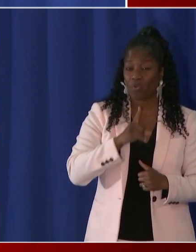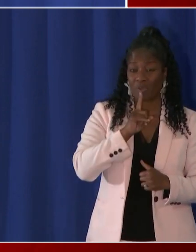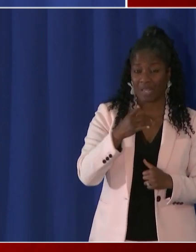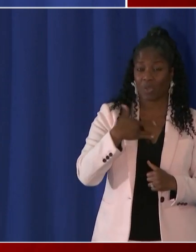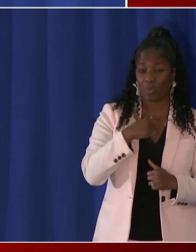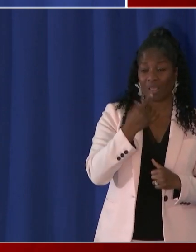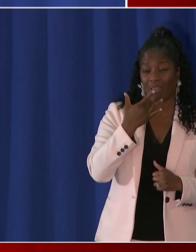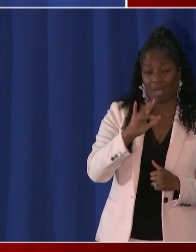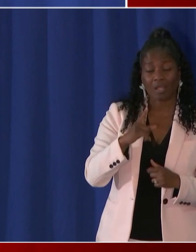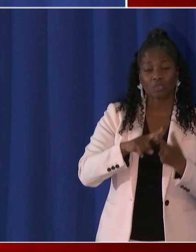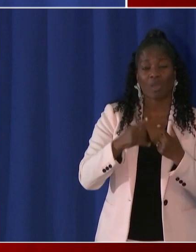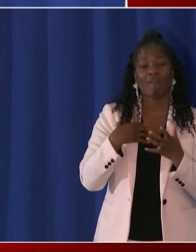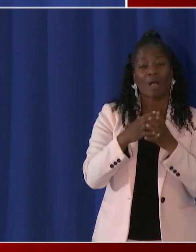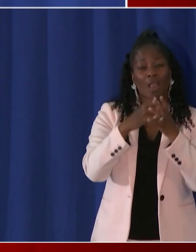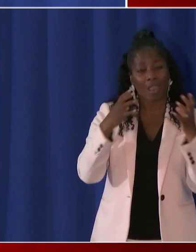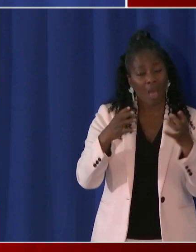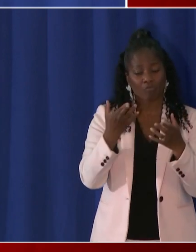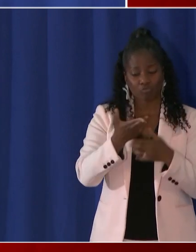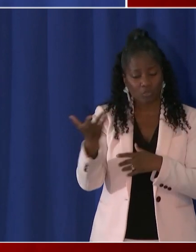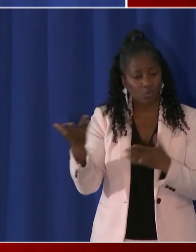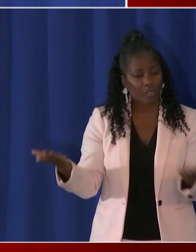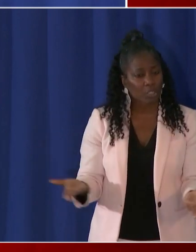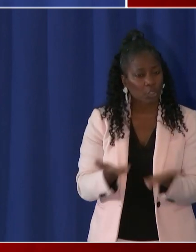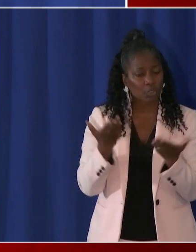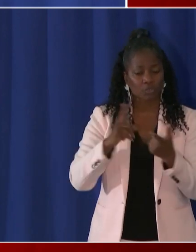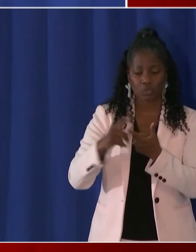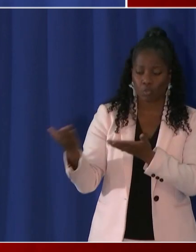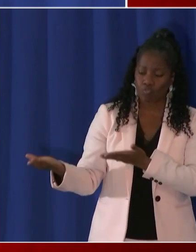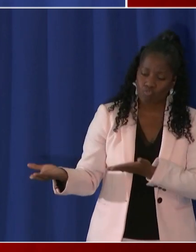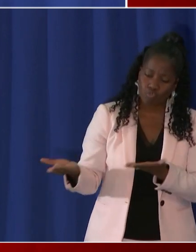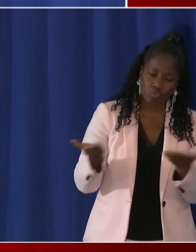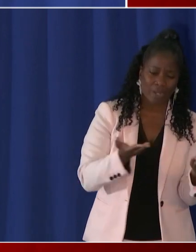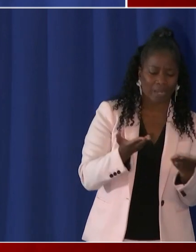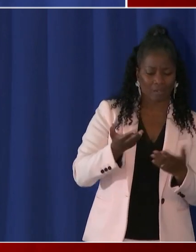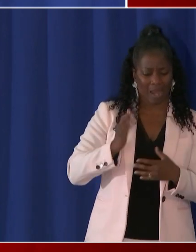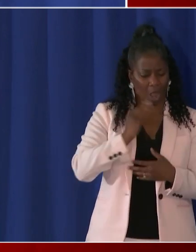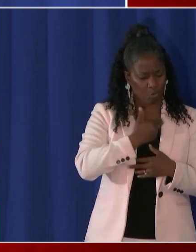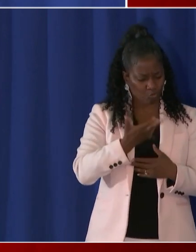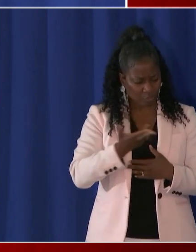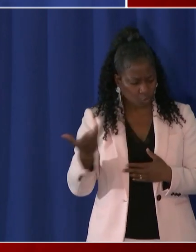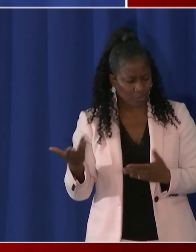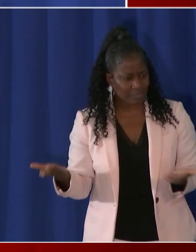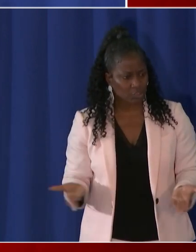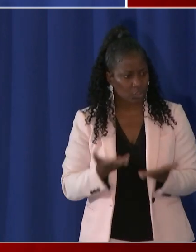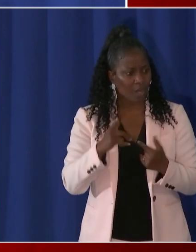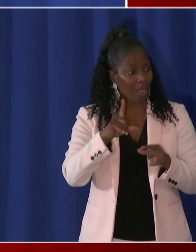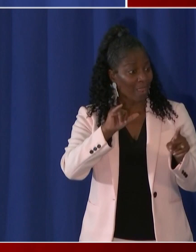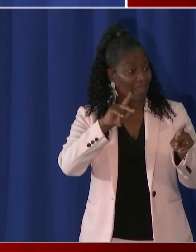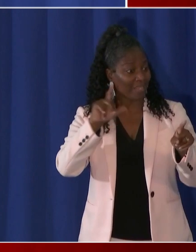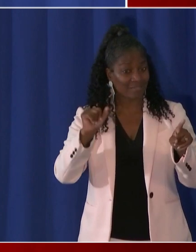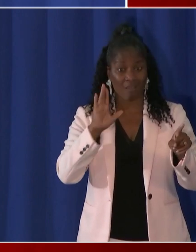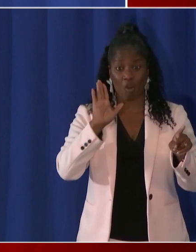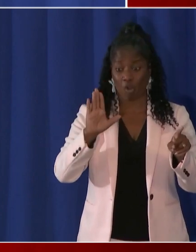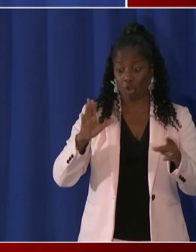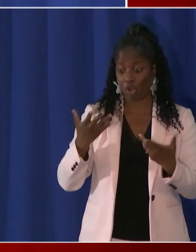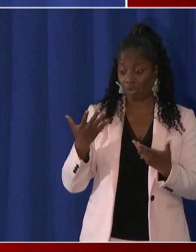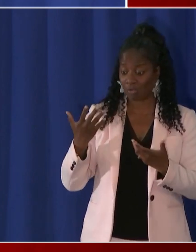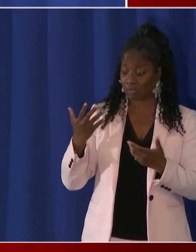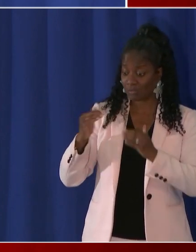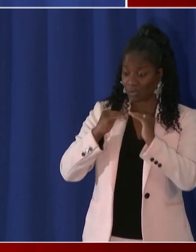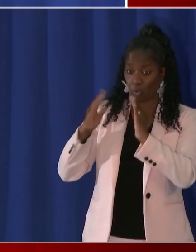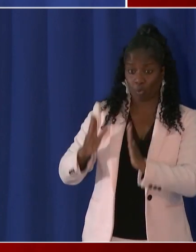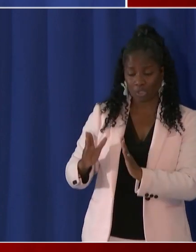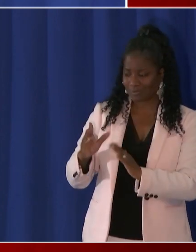our city to have a lot of resources to bring to bear. I know that Linda and her counterparts